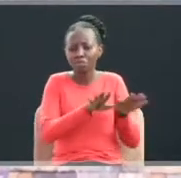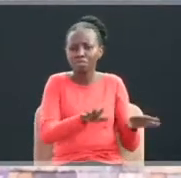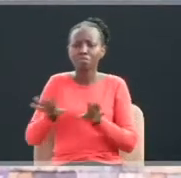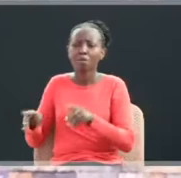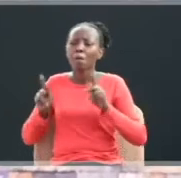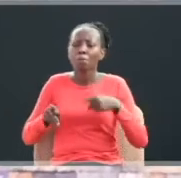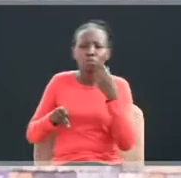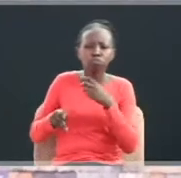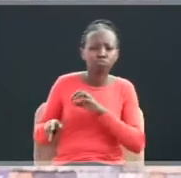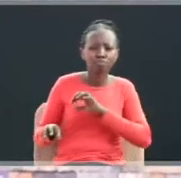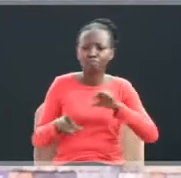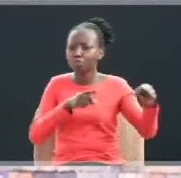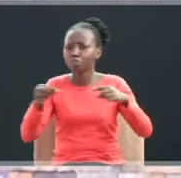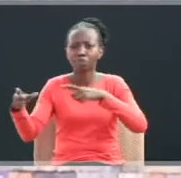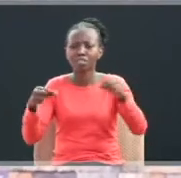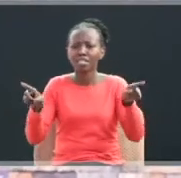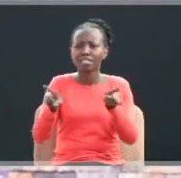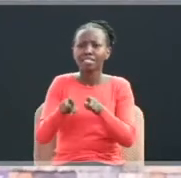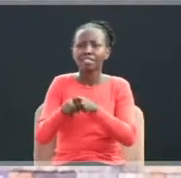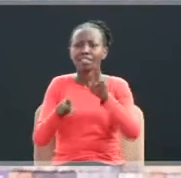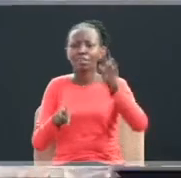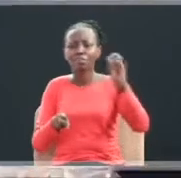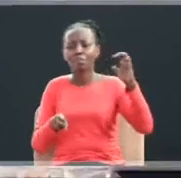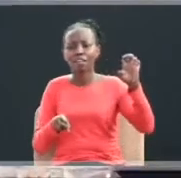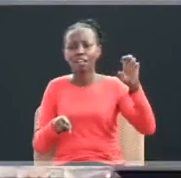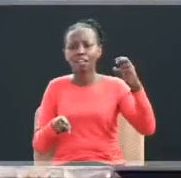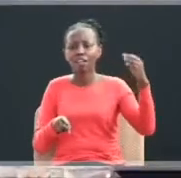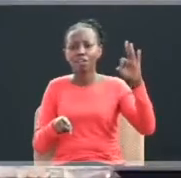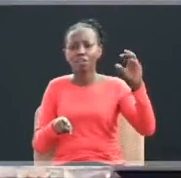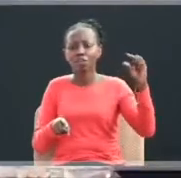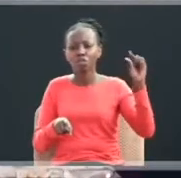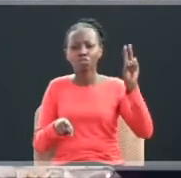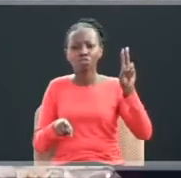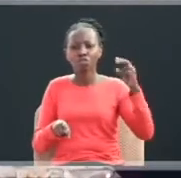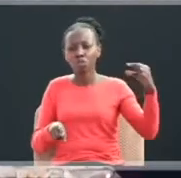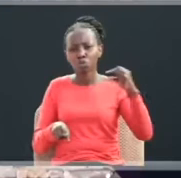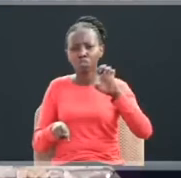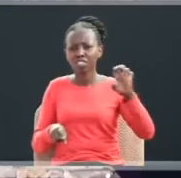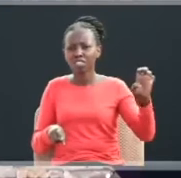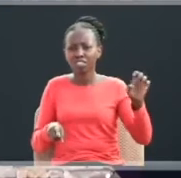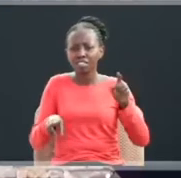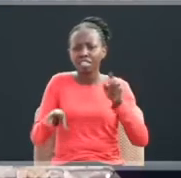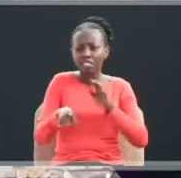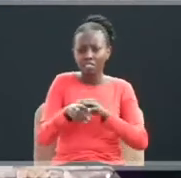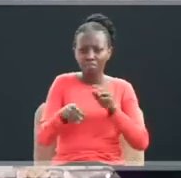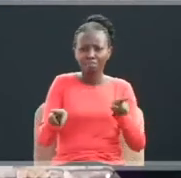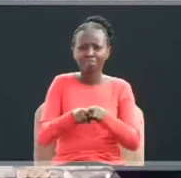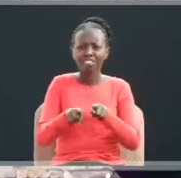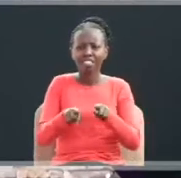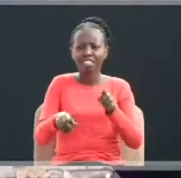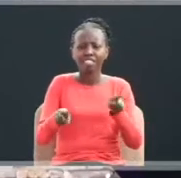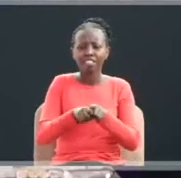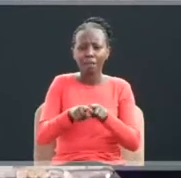are wandering. They're like refugees. You see, when you see some of these movies of refugees running